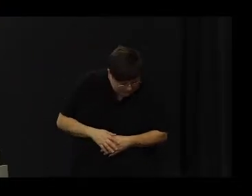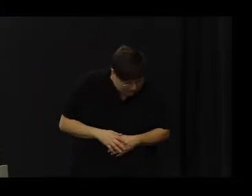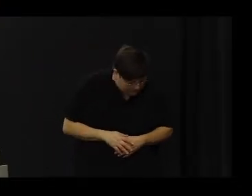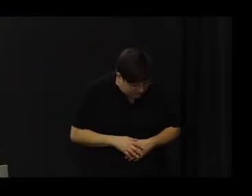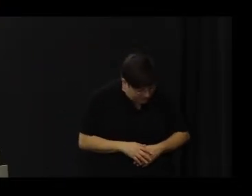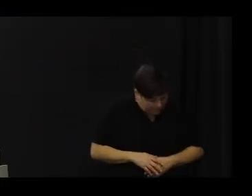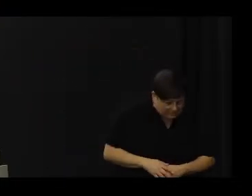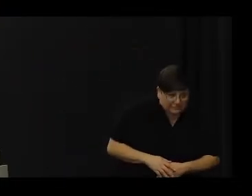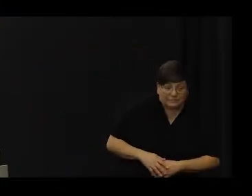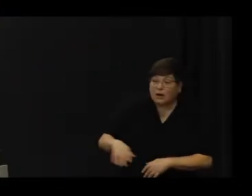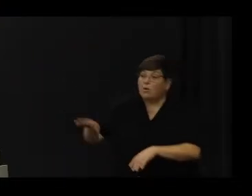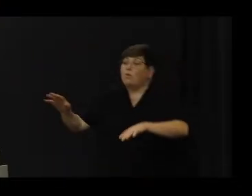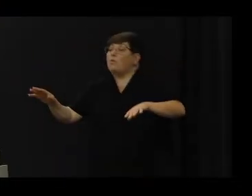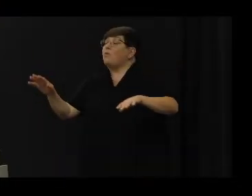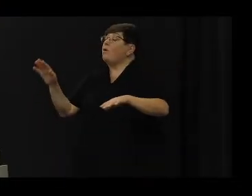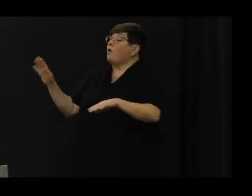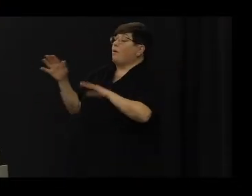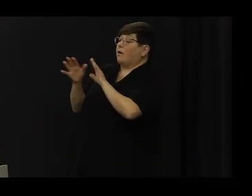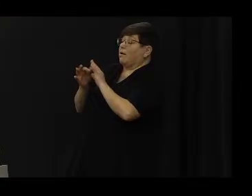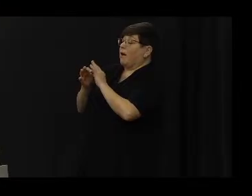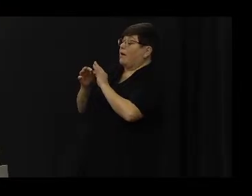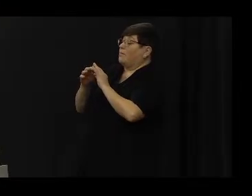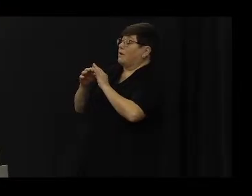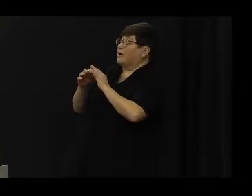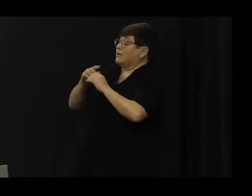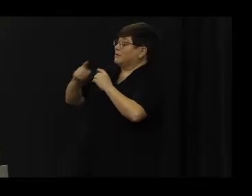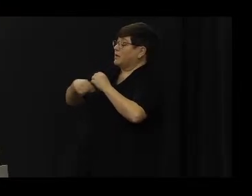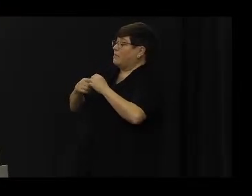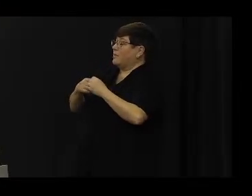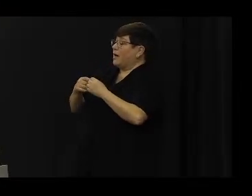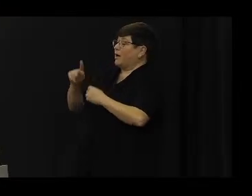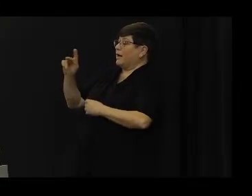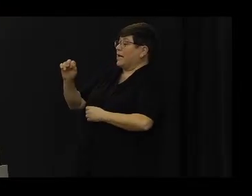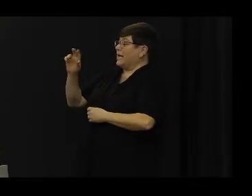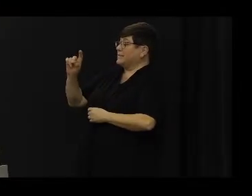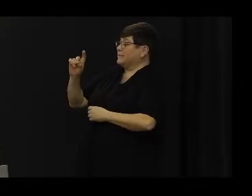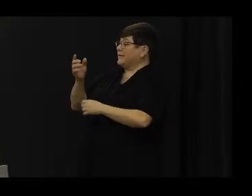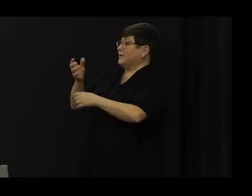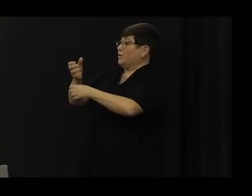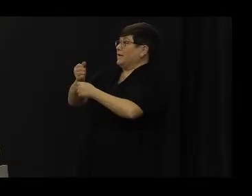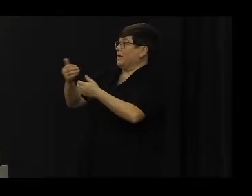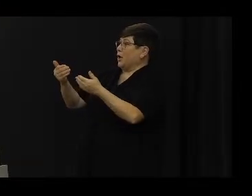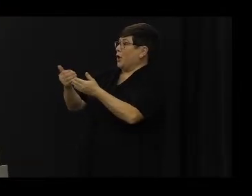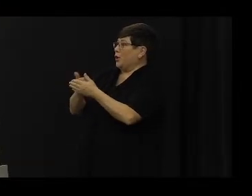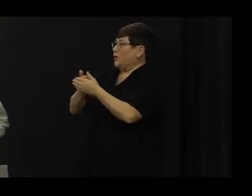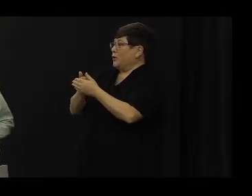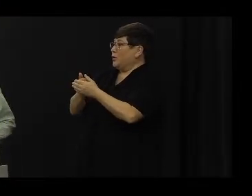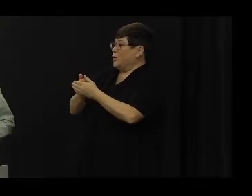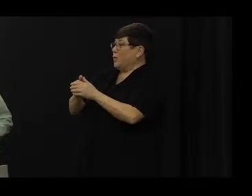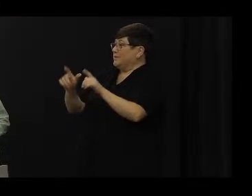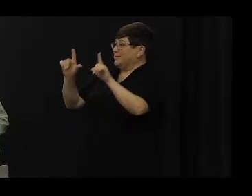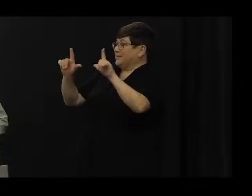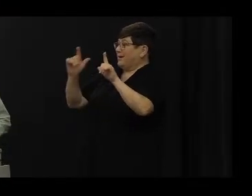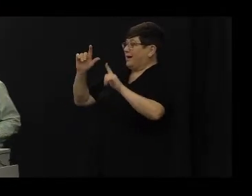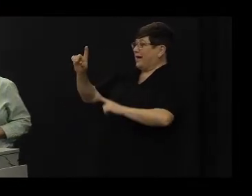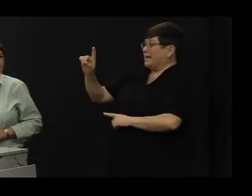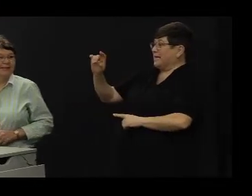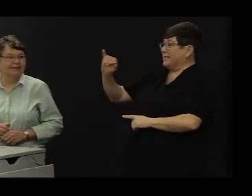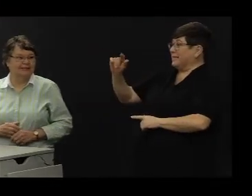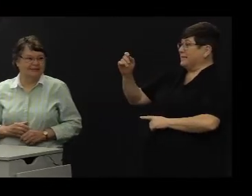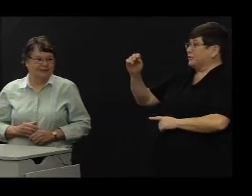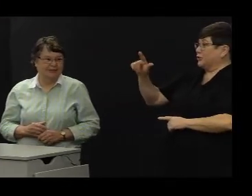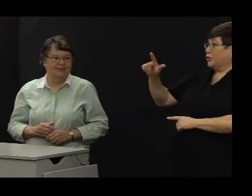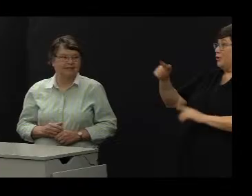And this is in regards to KSD getting a new digital display, a new sign. I believe that's what she's wanting to speak about.